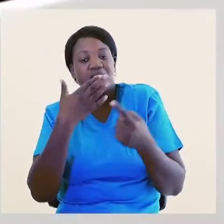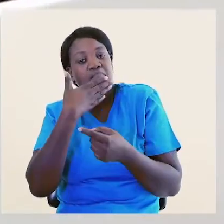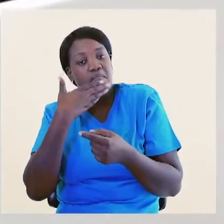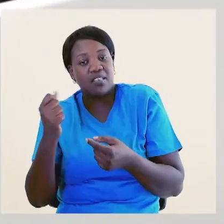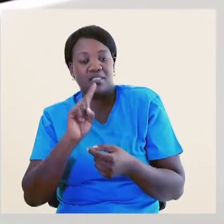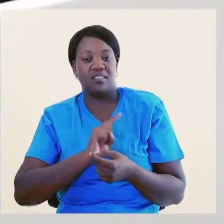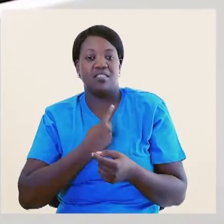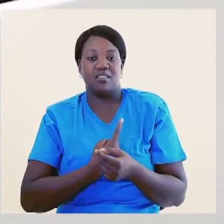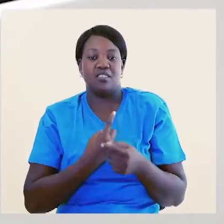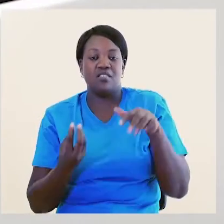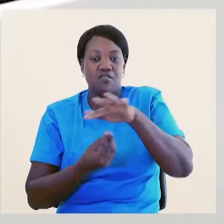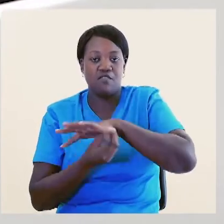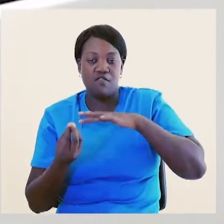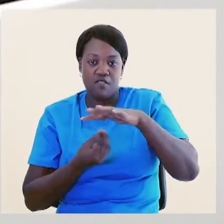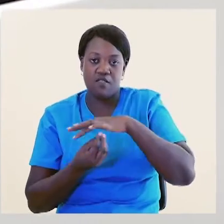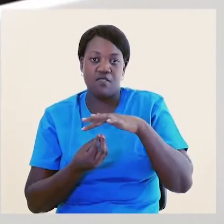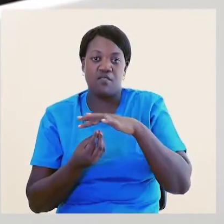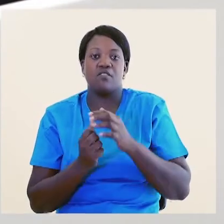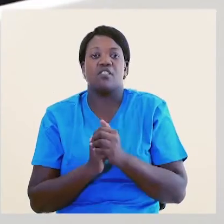themselves and for their families.